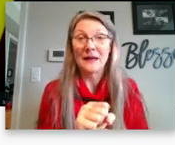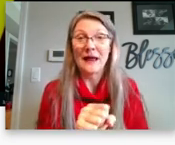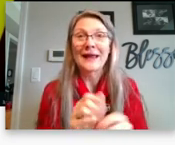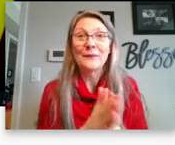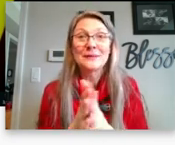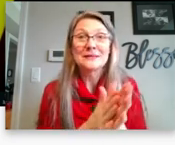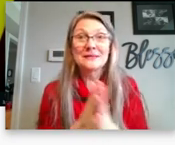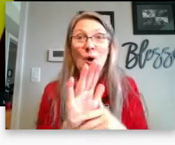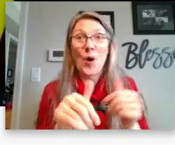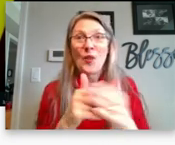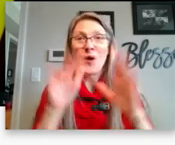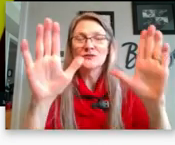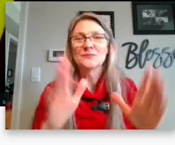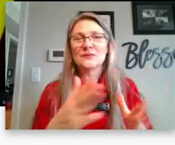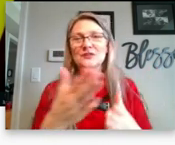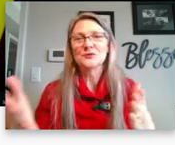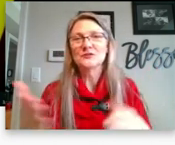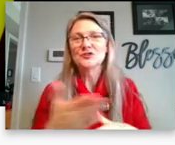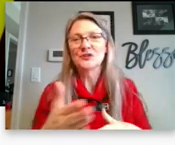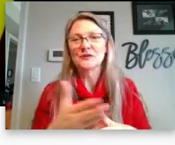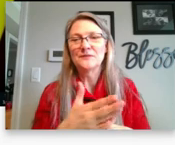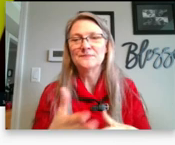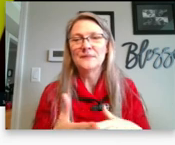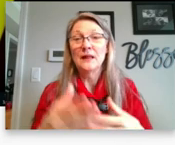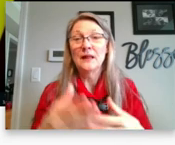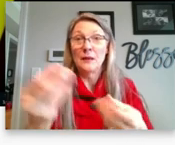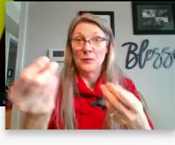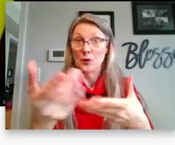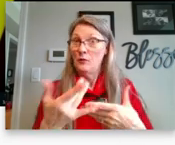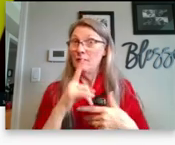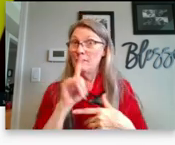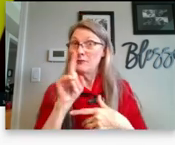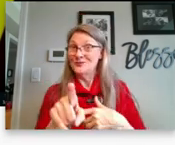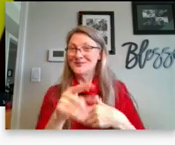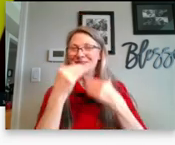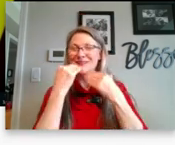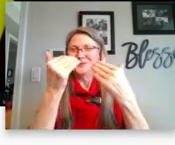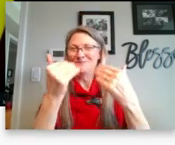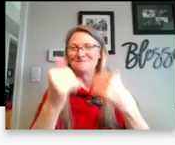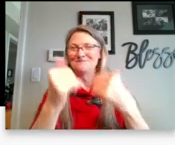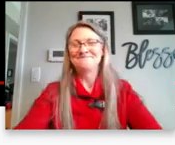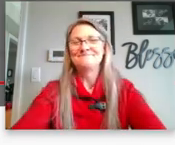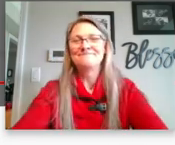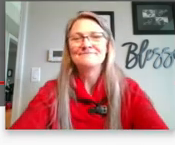see all the awesome things that you'll have to share. Let me know if you have any questions. Thanks, guys.